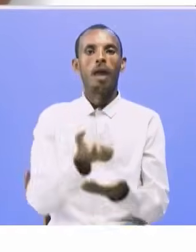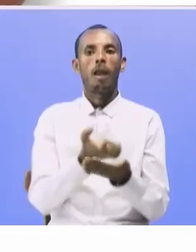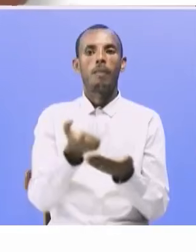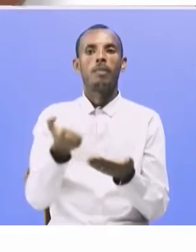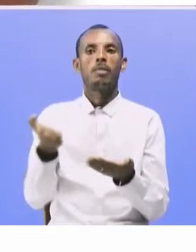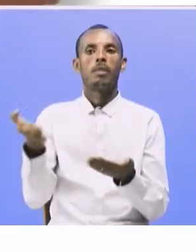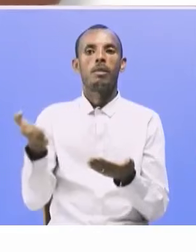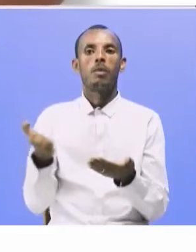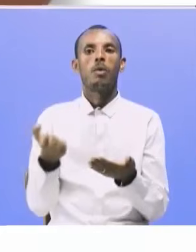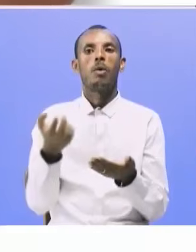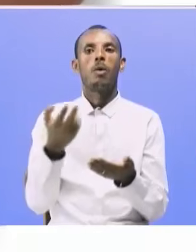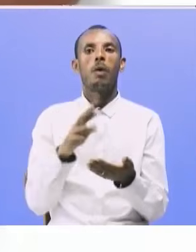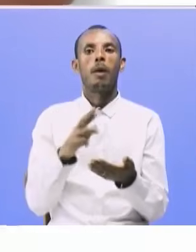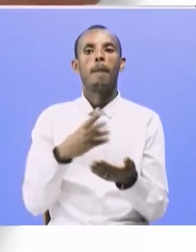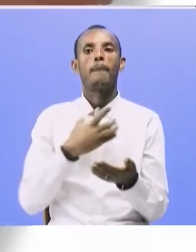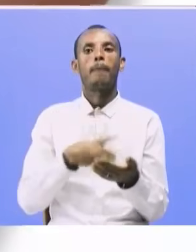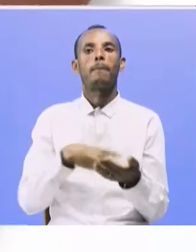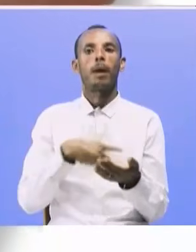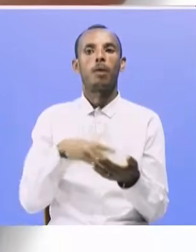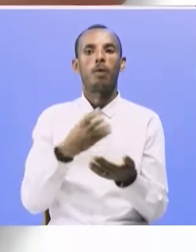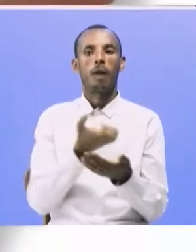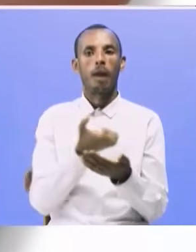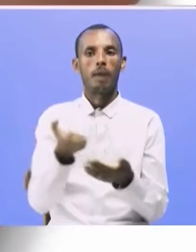or members